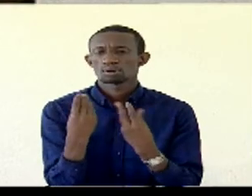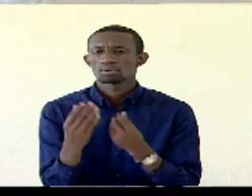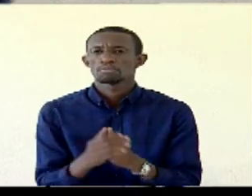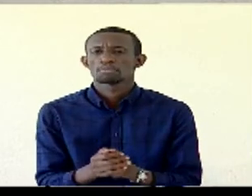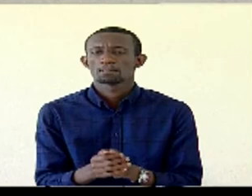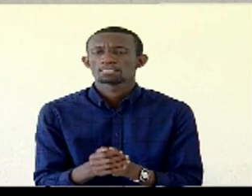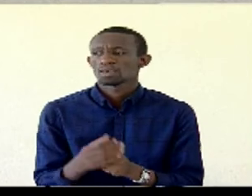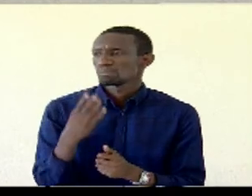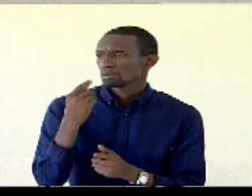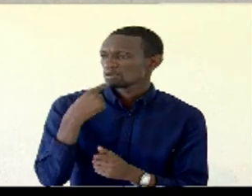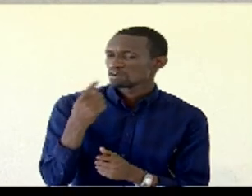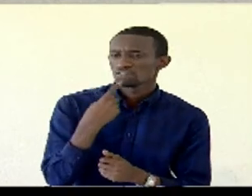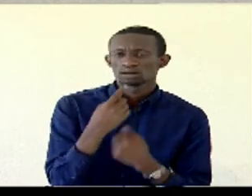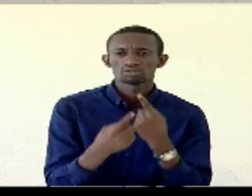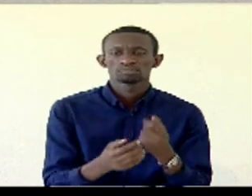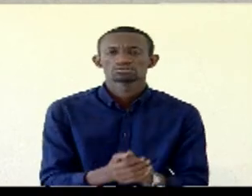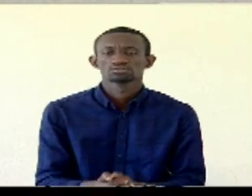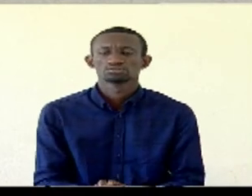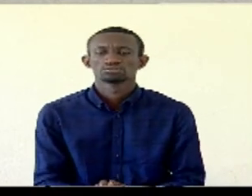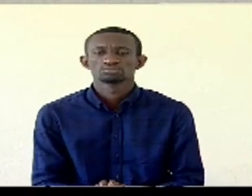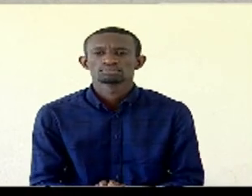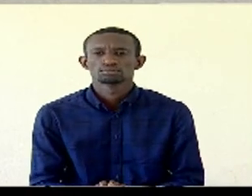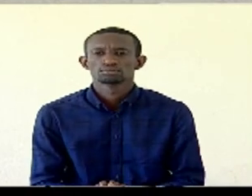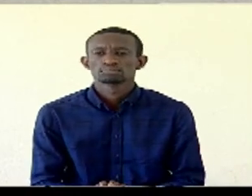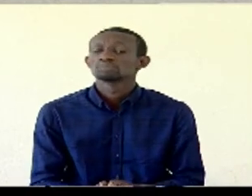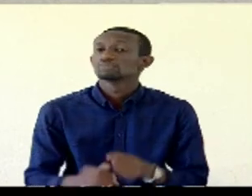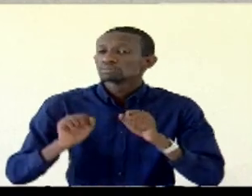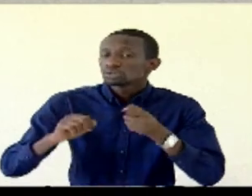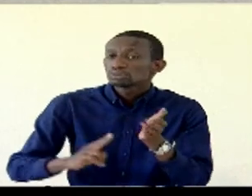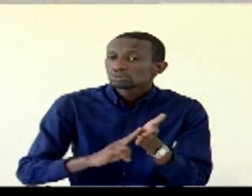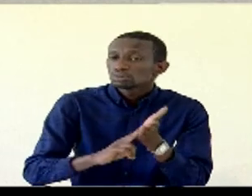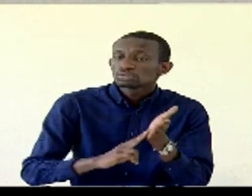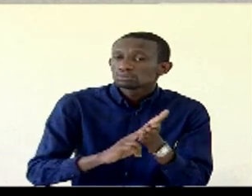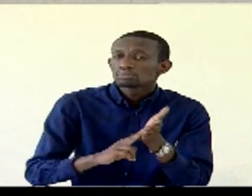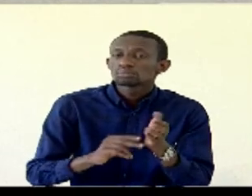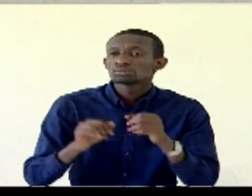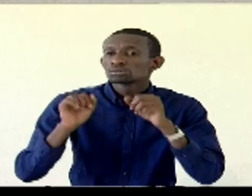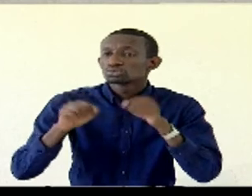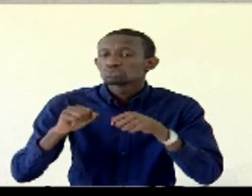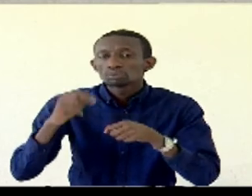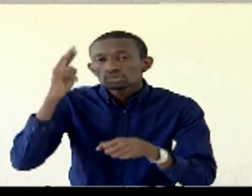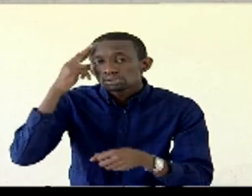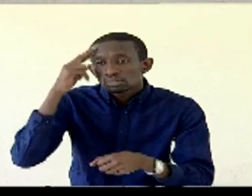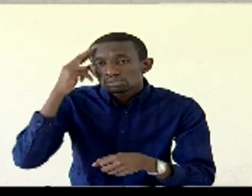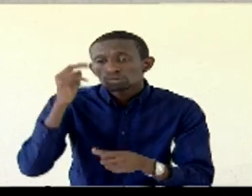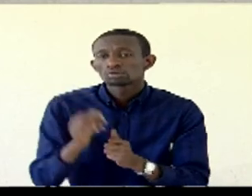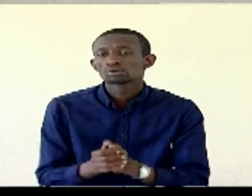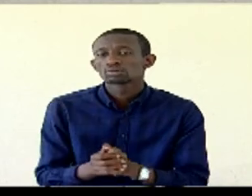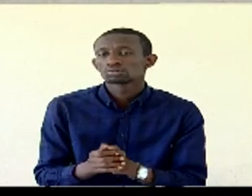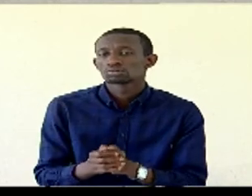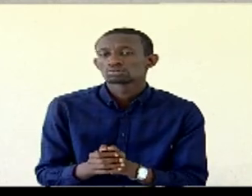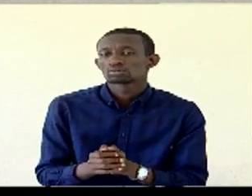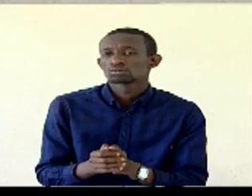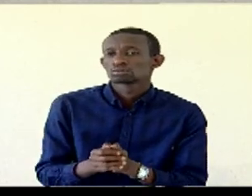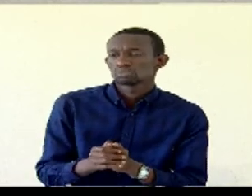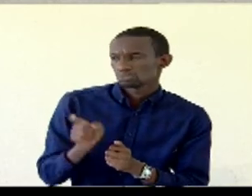You say something. So can we use that component to be able to remember what actually this is